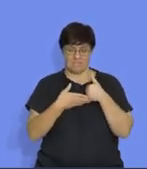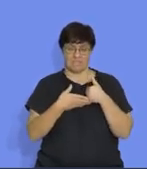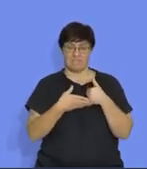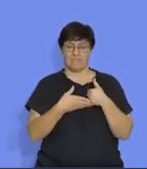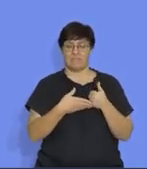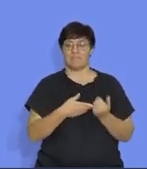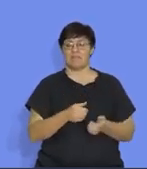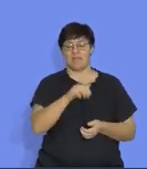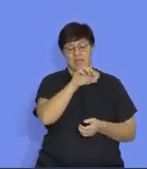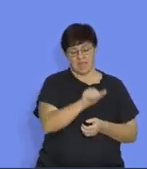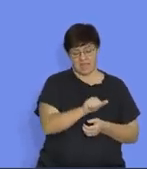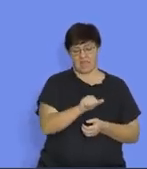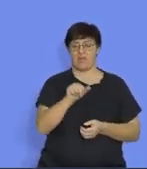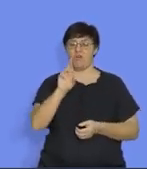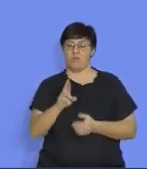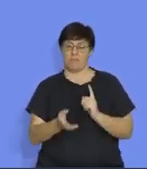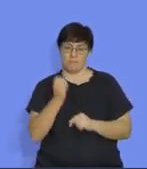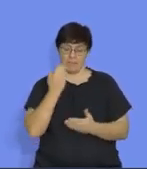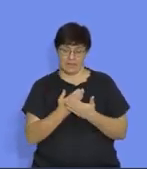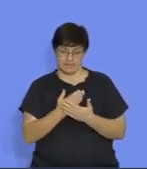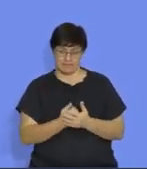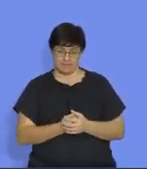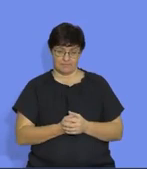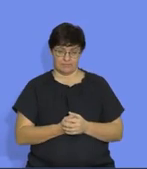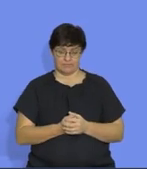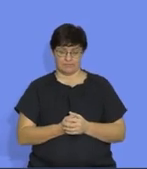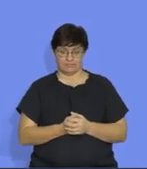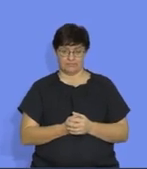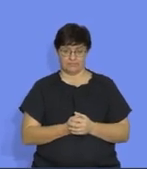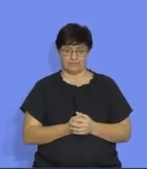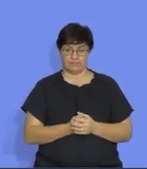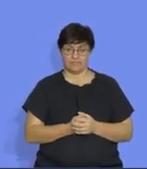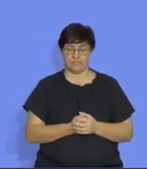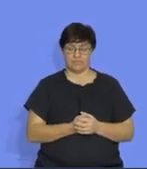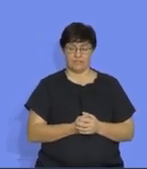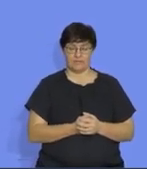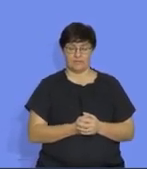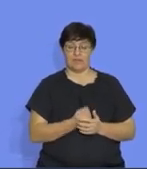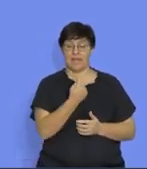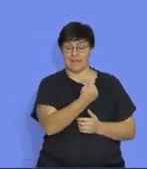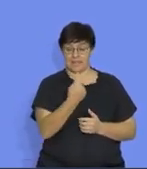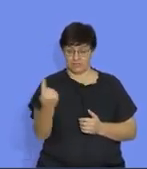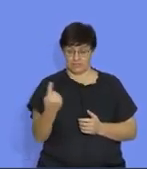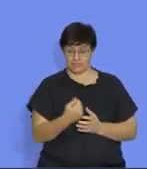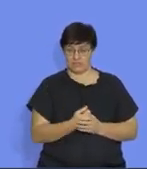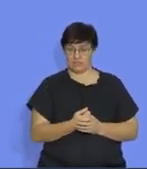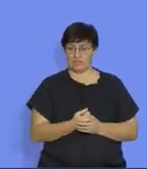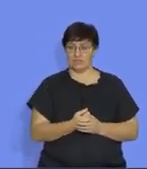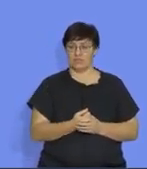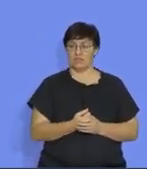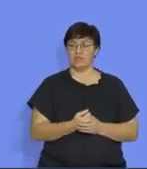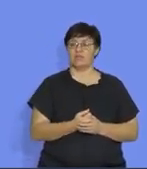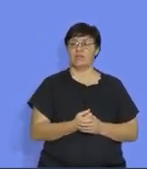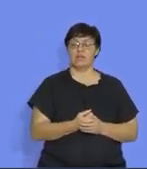A and R. So for each case, I'm going to substitute in x is equal